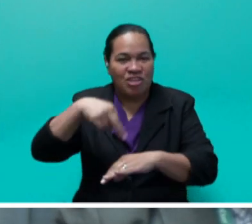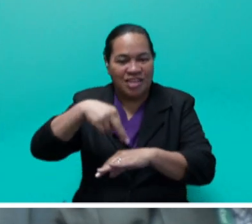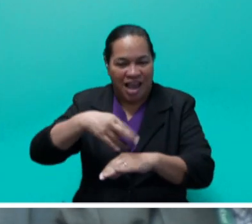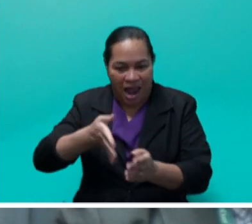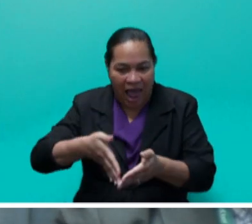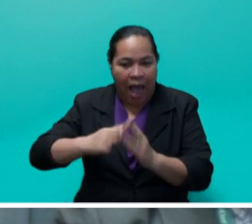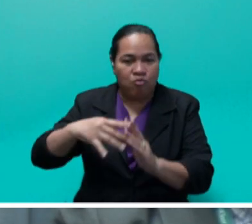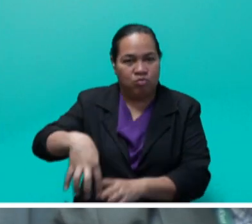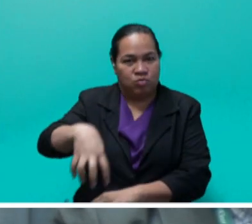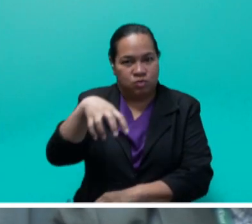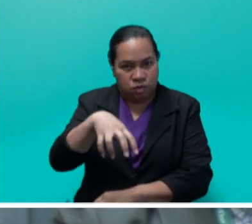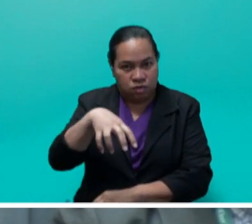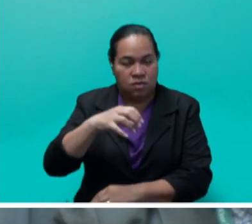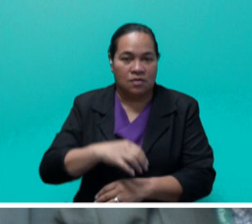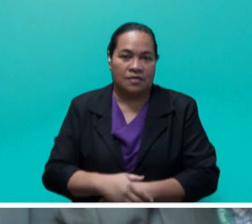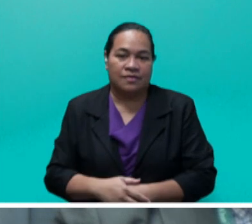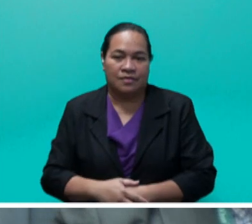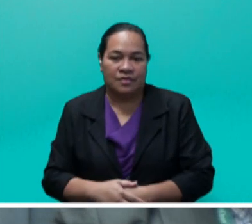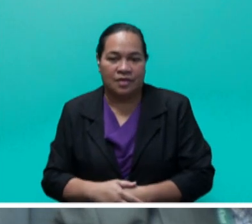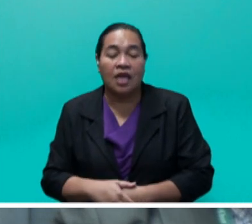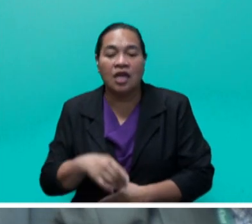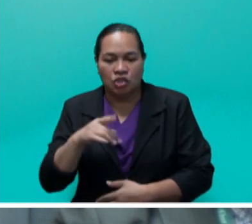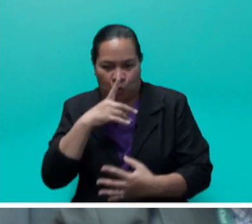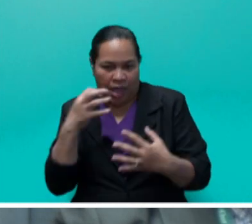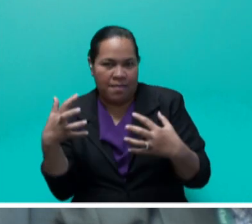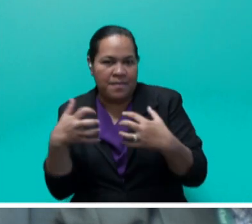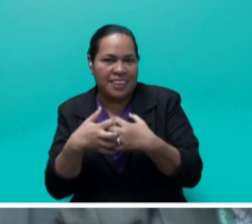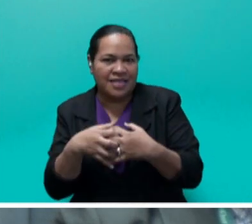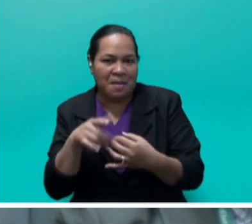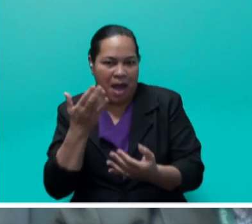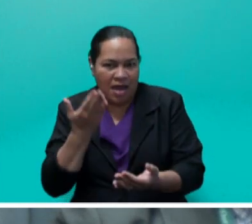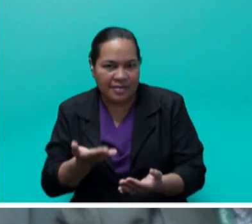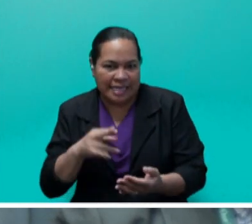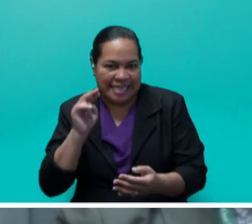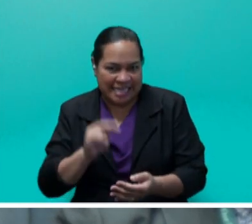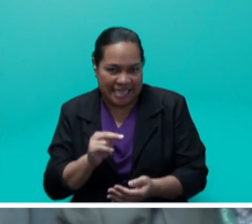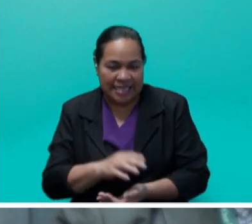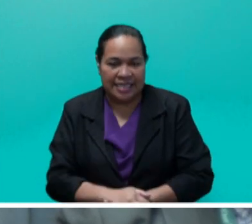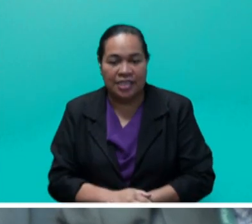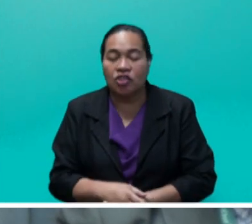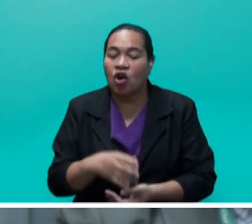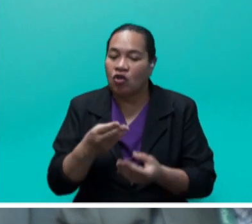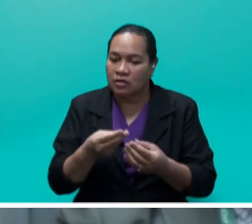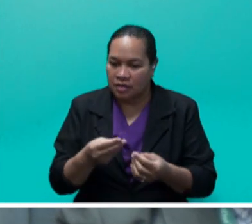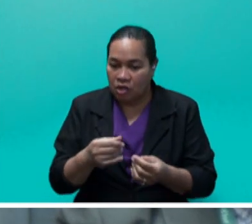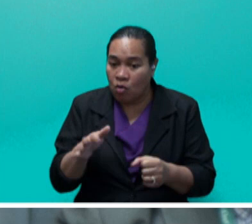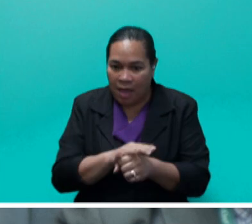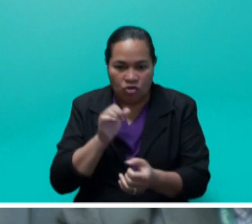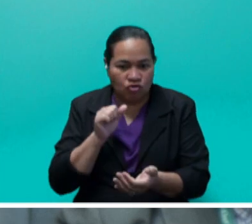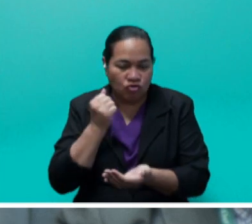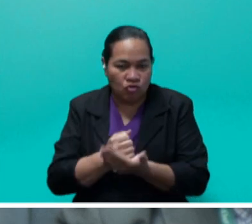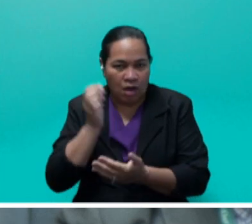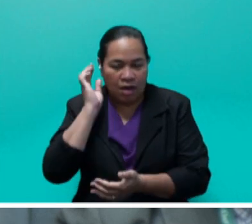poised at meeting this demand and ensuring that are met more efficiently into